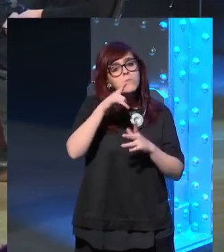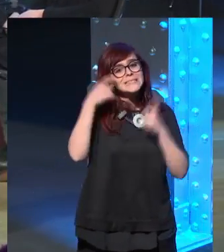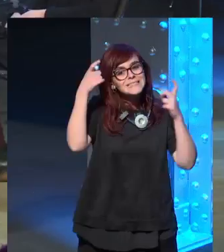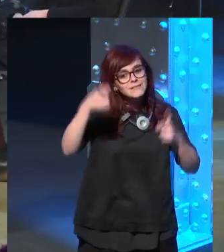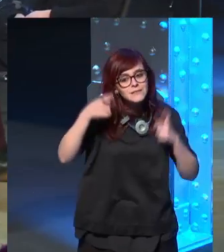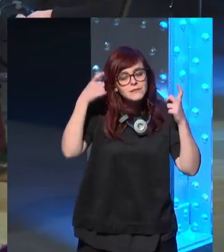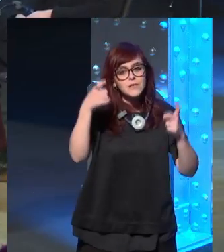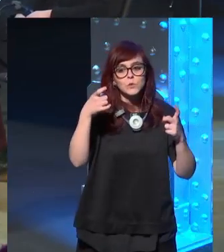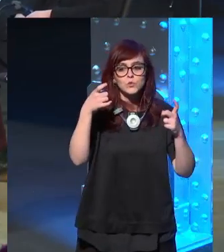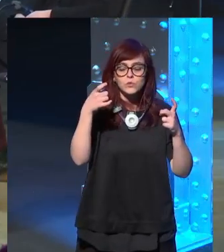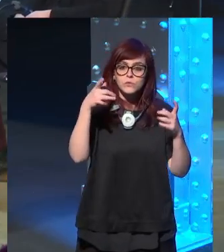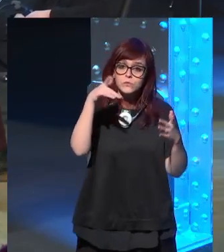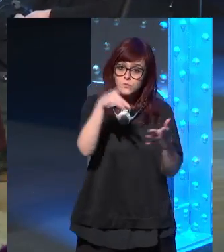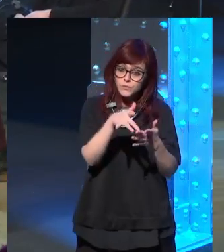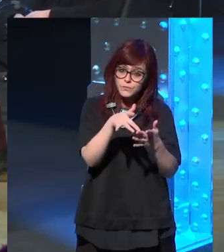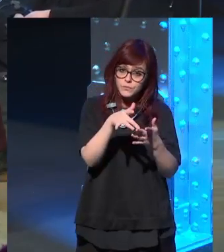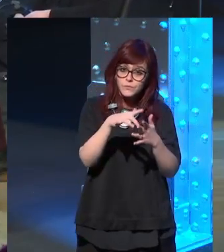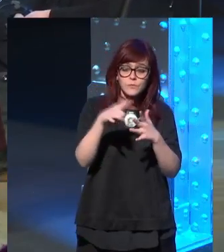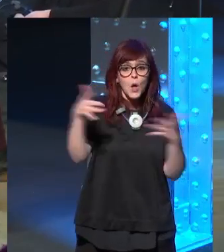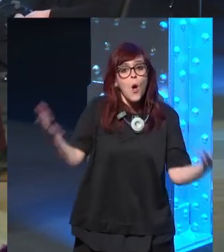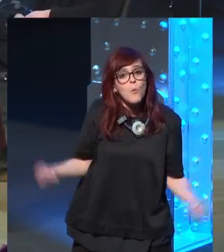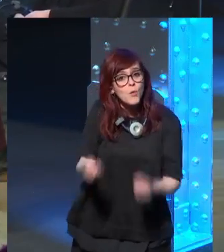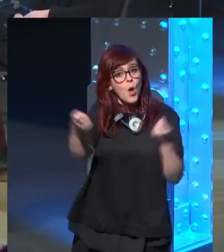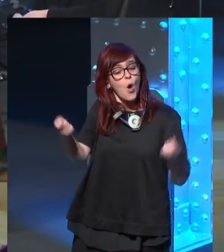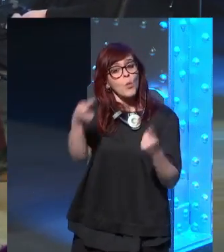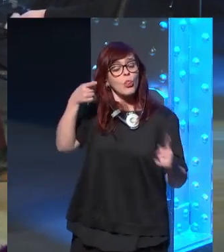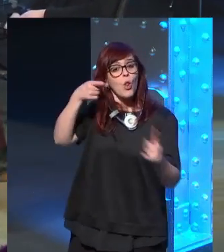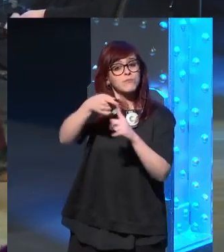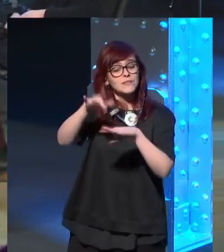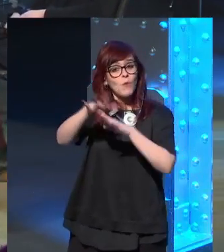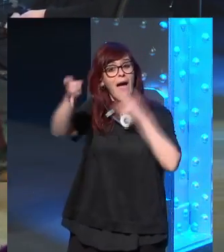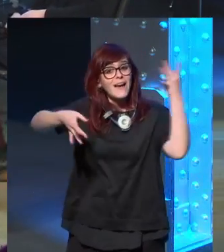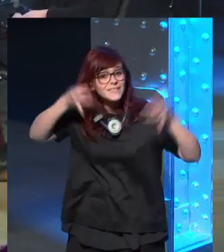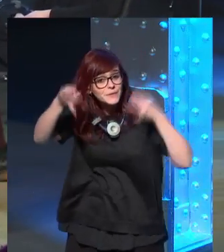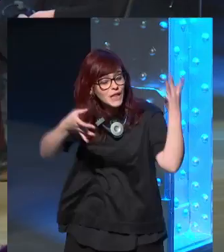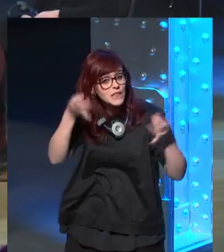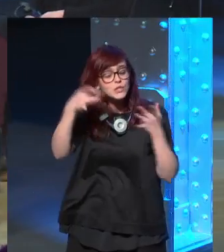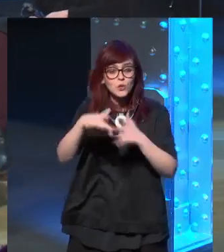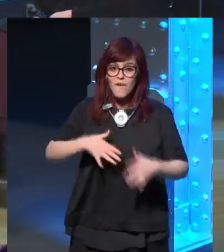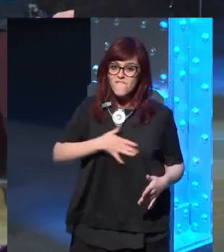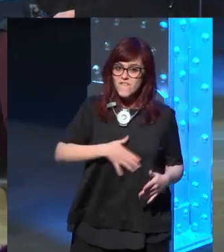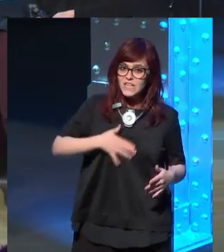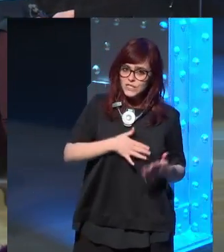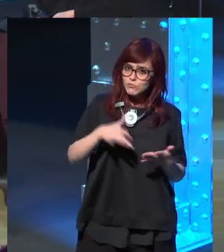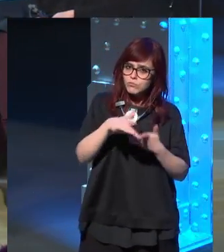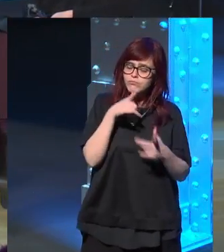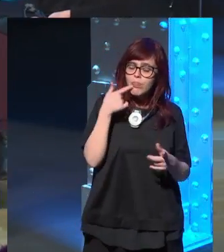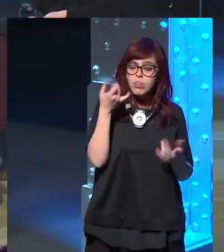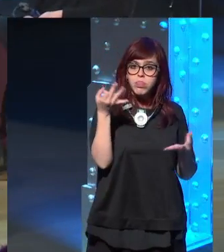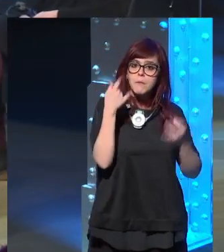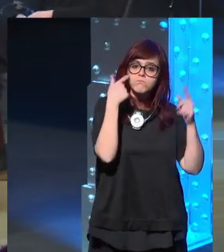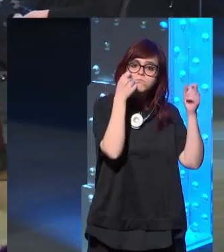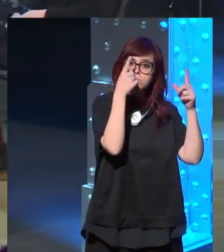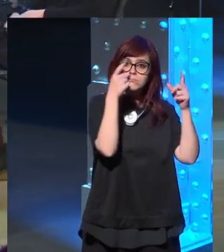maybe wellness promoting efforts. But I think we have to realize that that mental